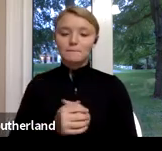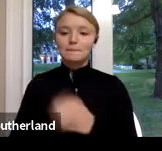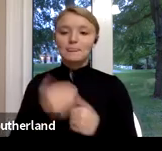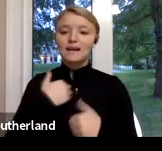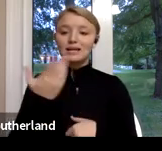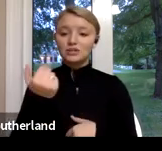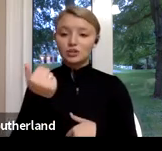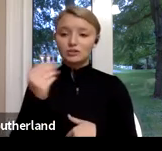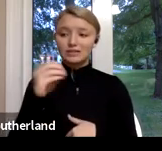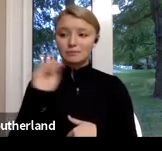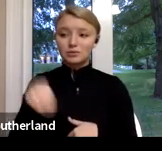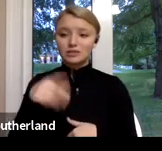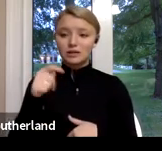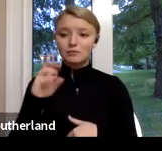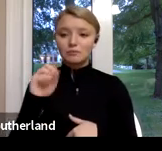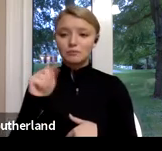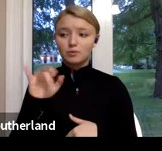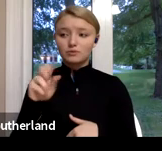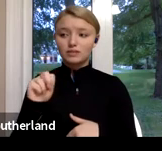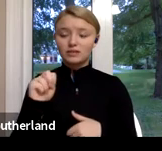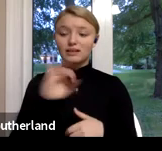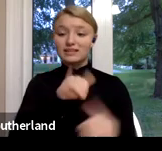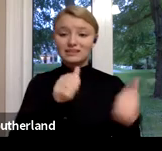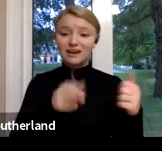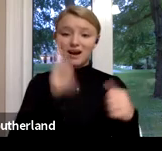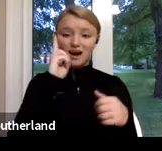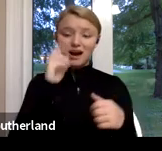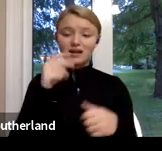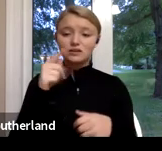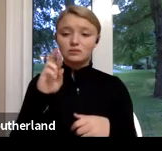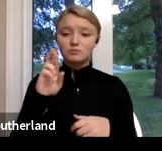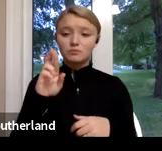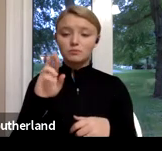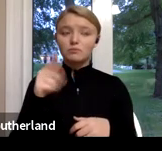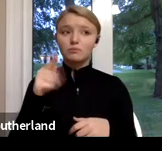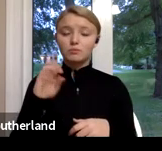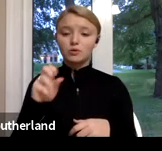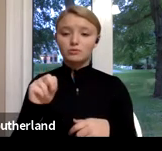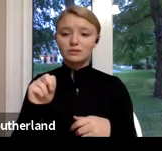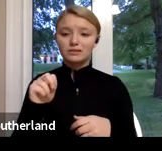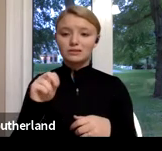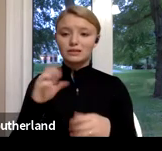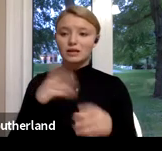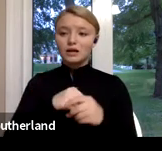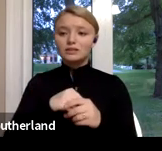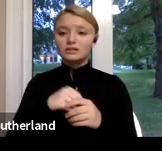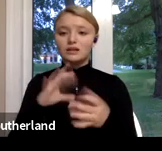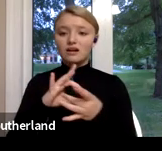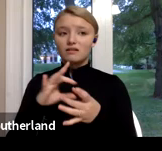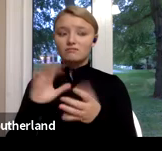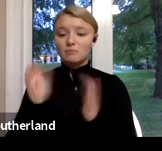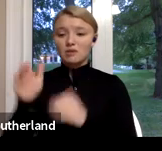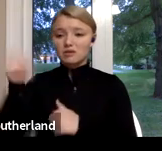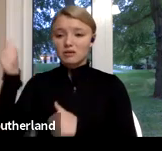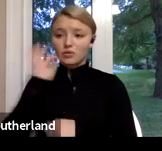protein, which is the highest protein content of any fruit. It has trace minerals. It has naturally occurring